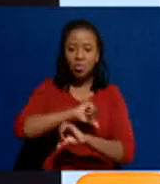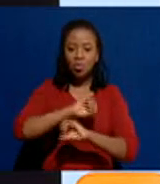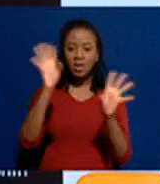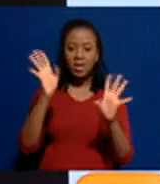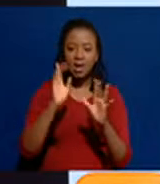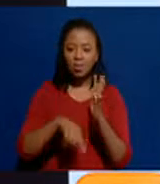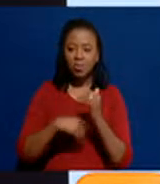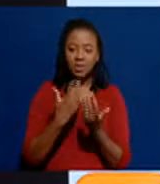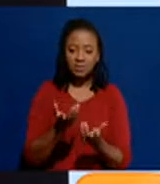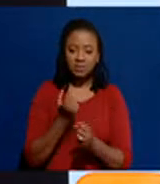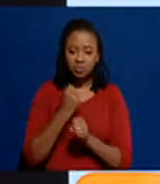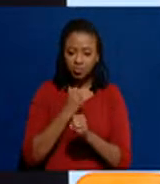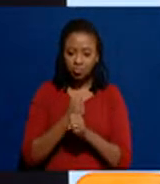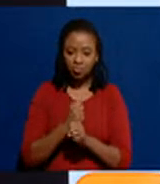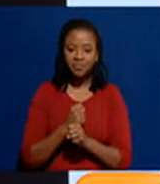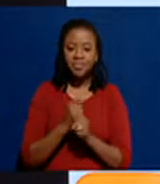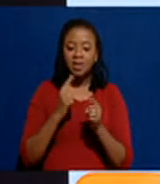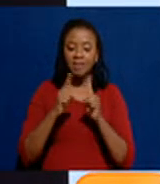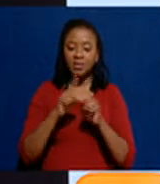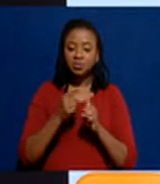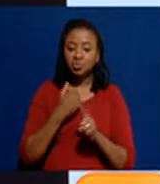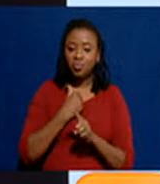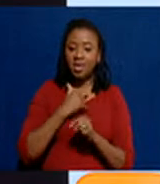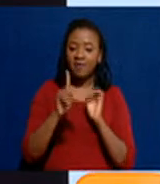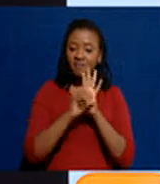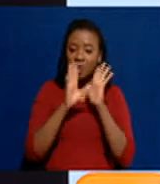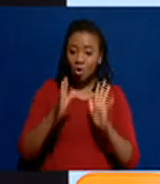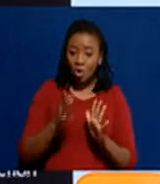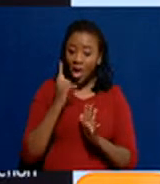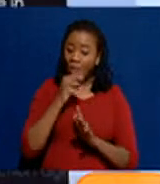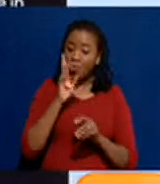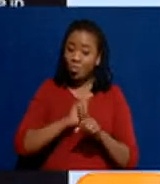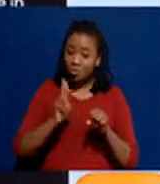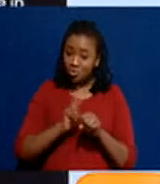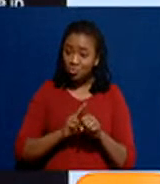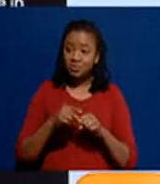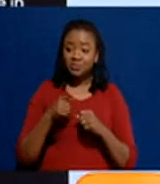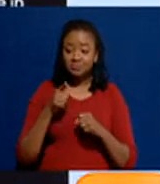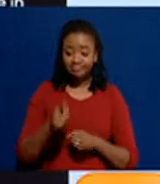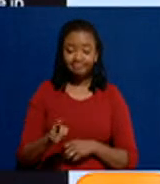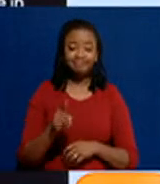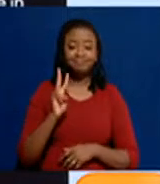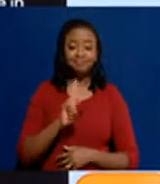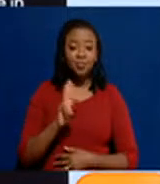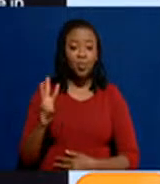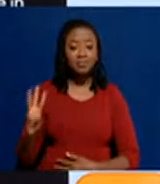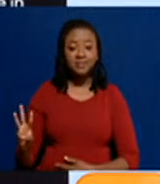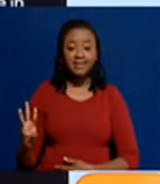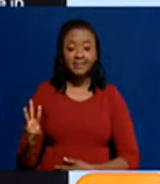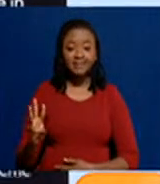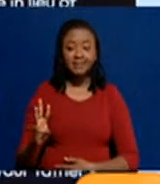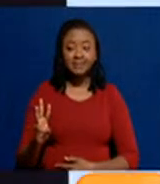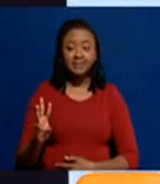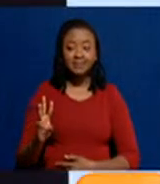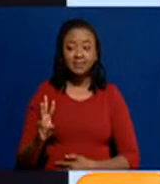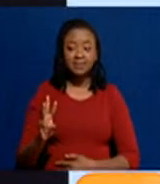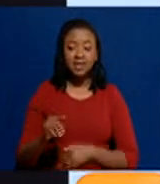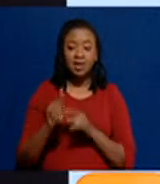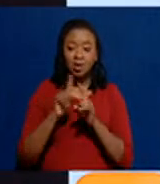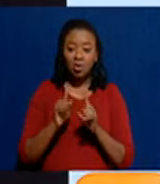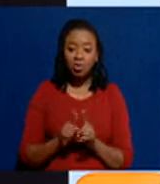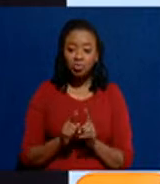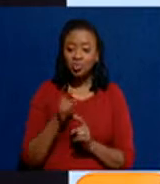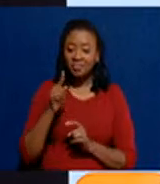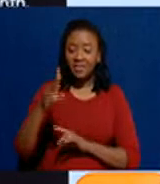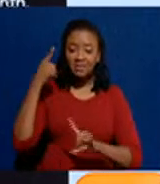we also have lawyers who are now using Wakili, or law firm using Wakili, and these law firms using Wakili is basically